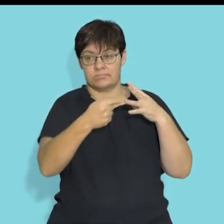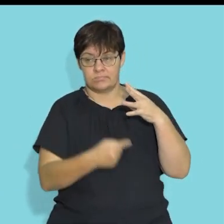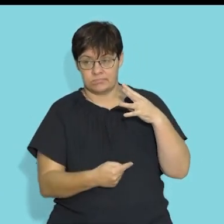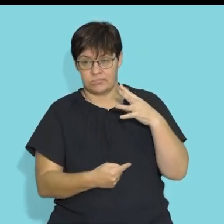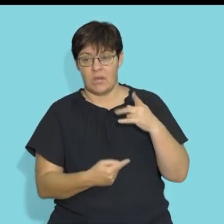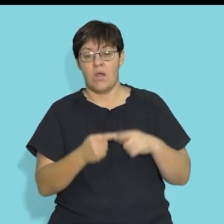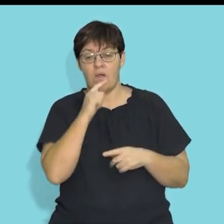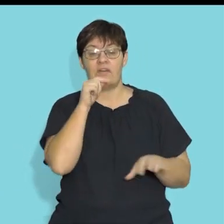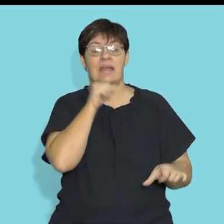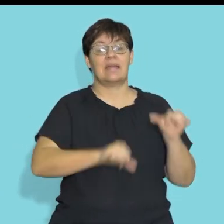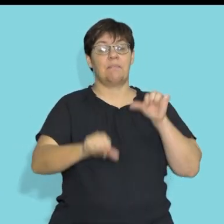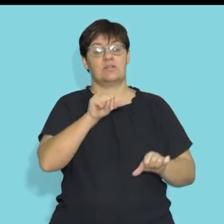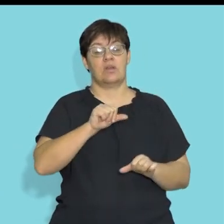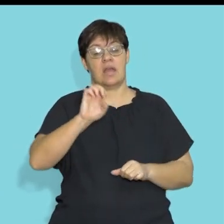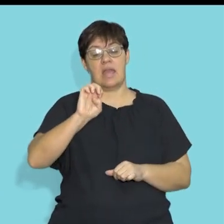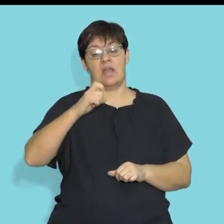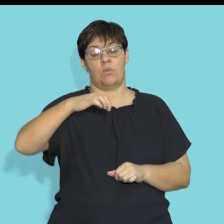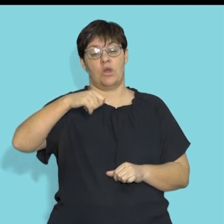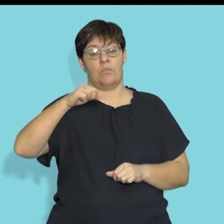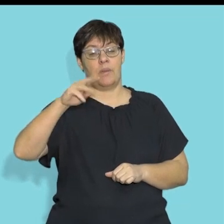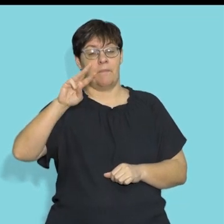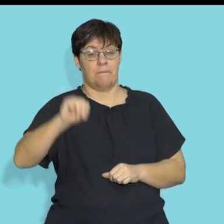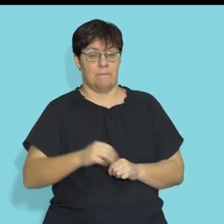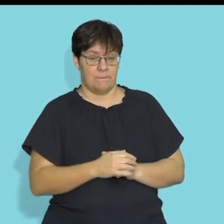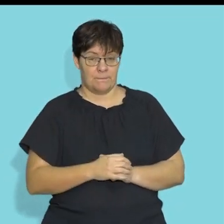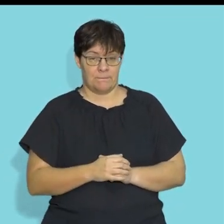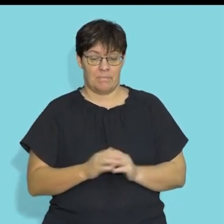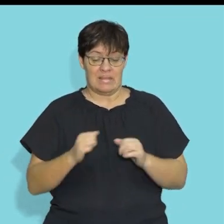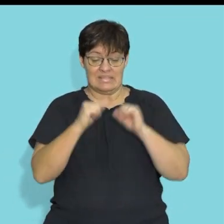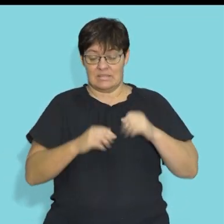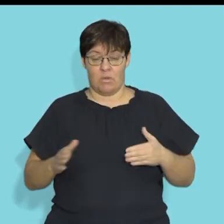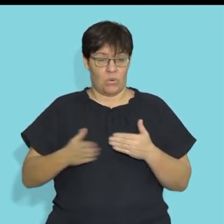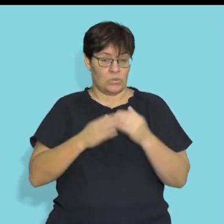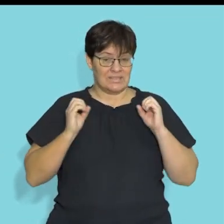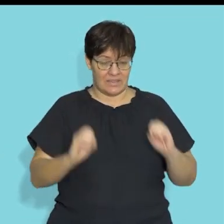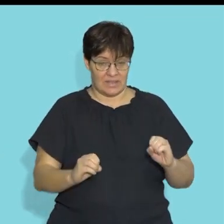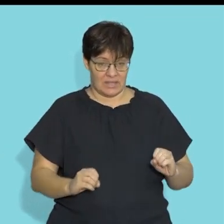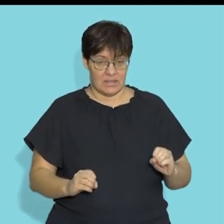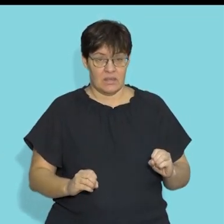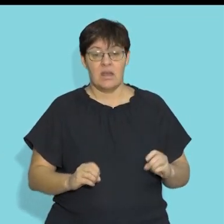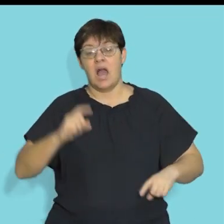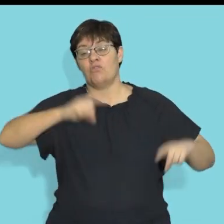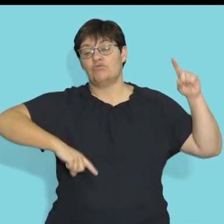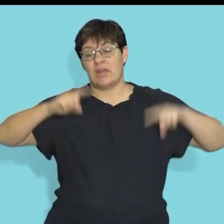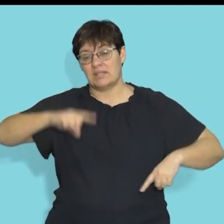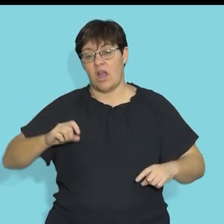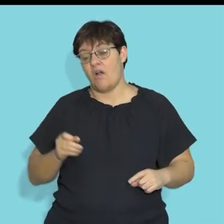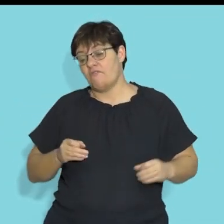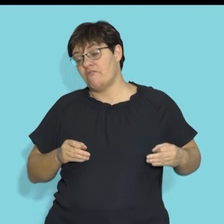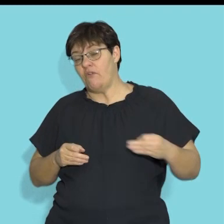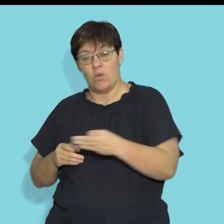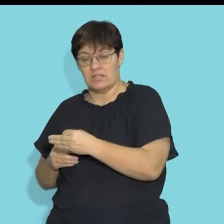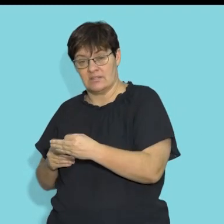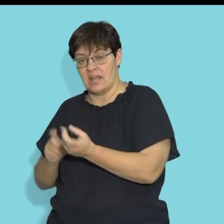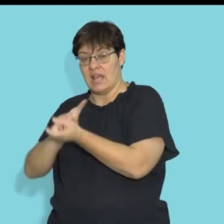of a chemical equilibrium. So if there's no closed system, there will not be a rate of a forward reaction that